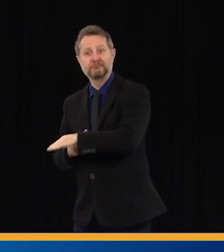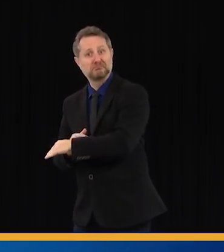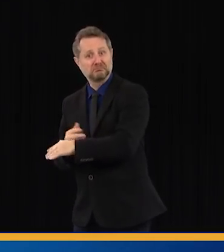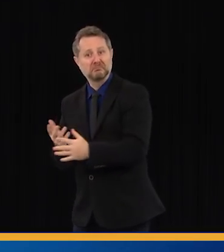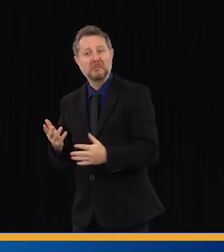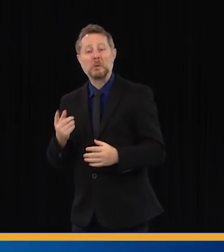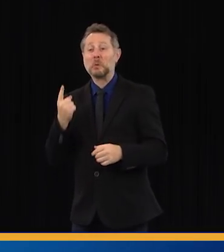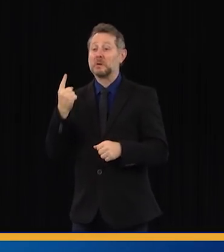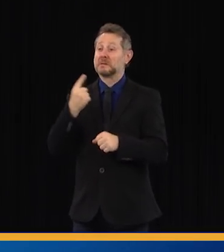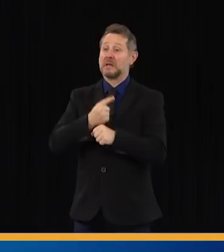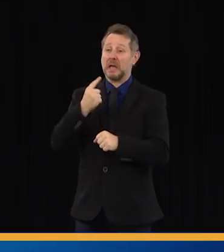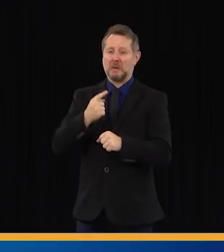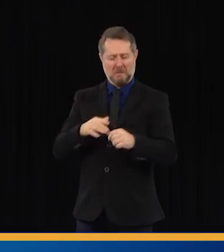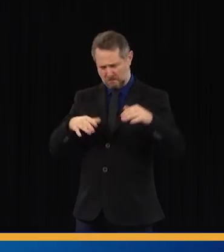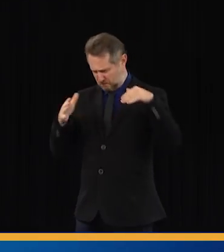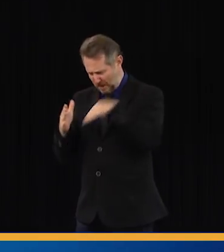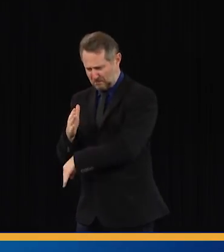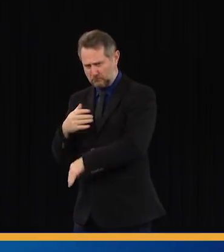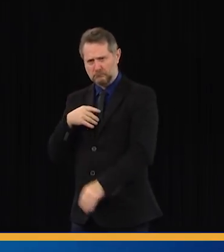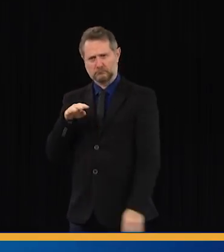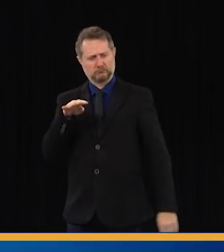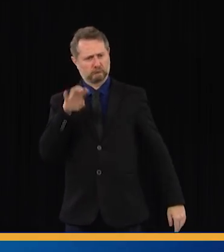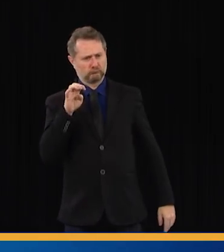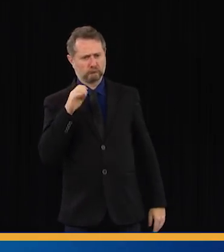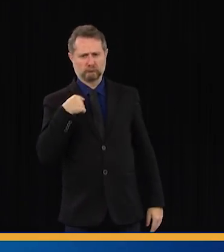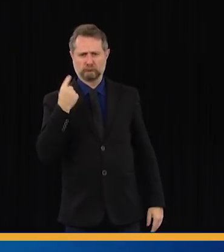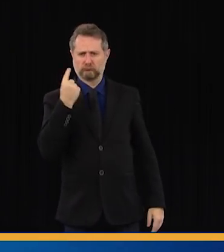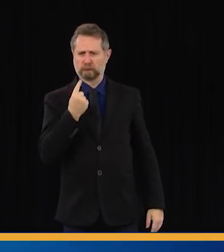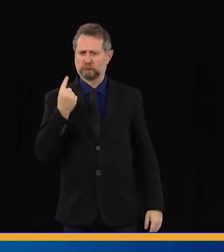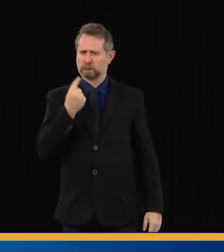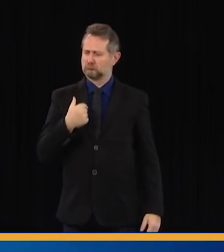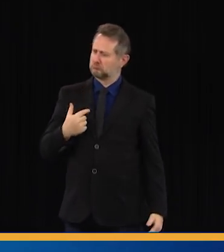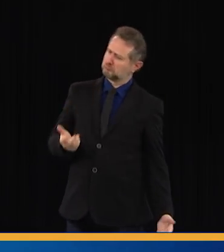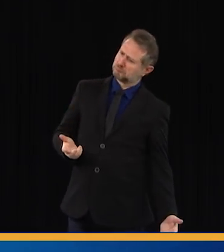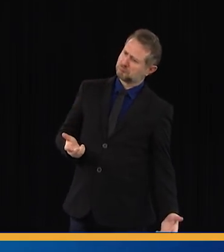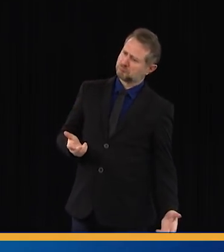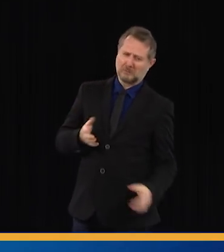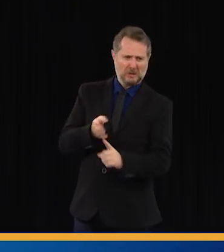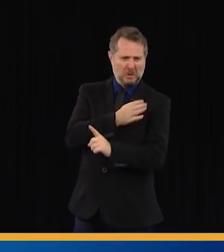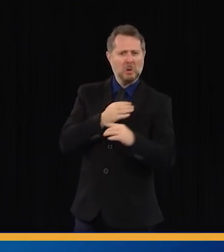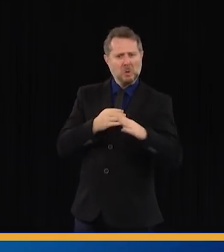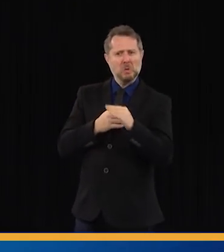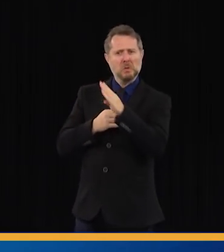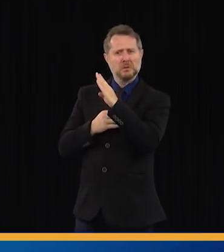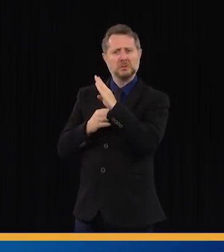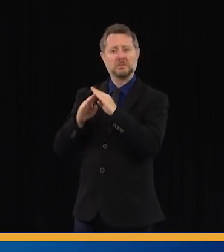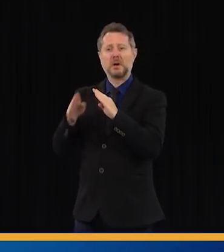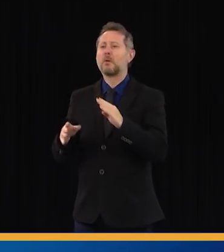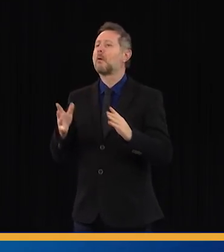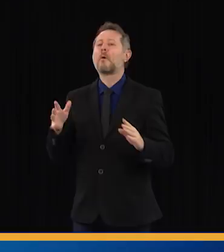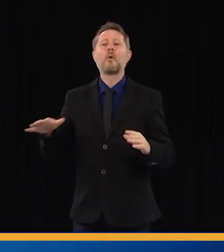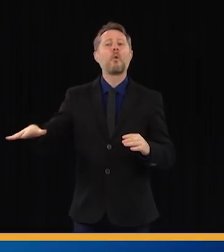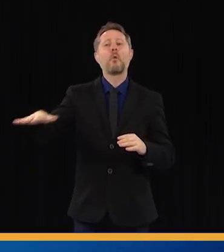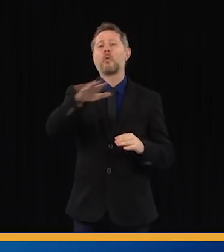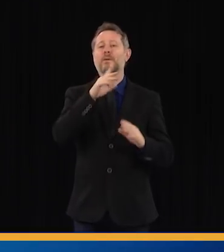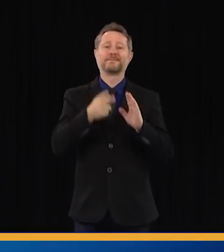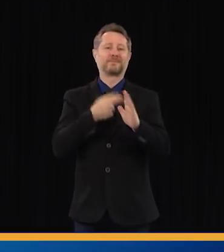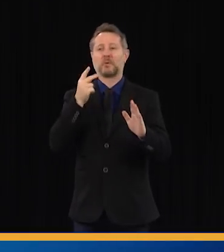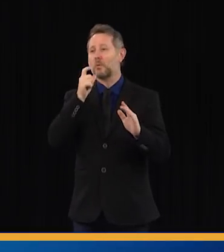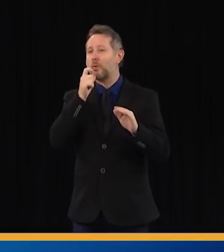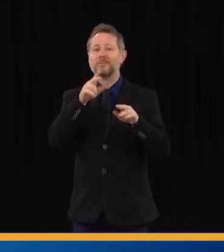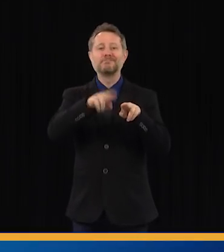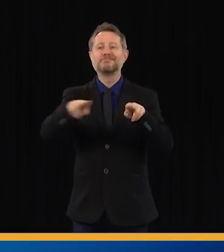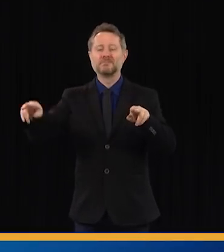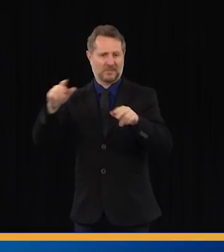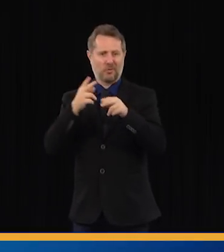admissions because the old demarcation of an ICU bed in the hospital and a regular bed in the hospital is gone. Almost every bed is basically an